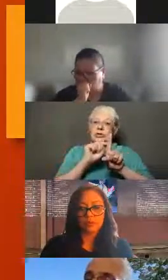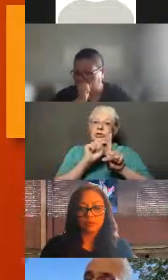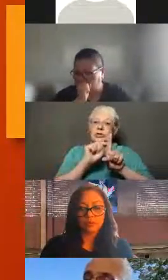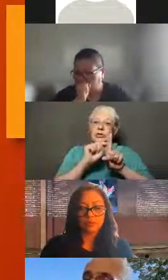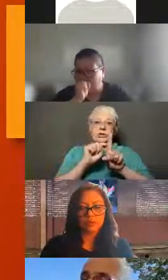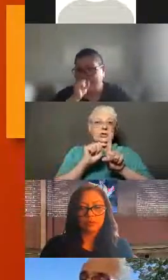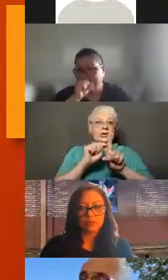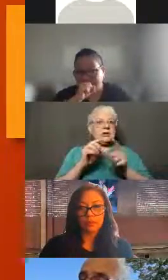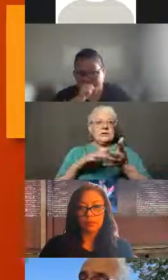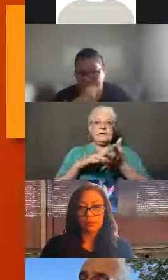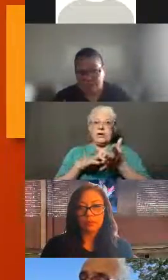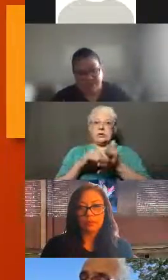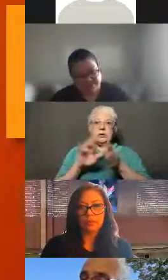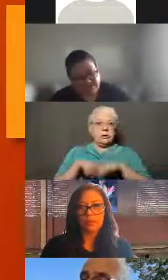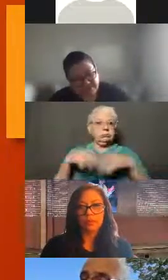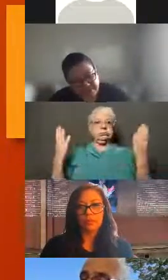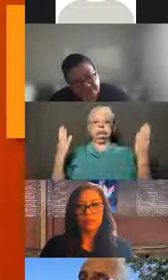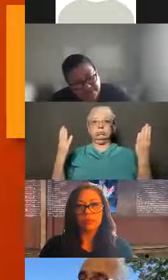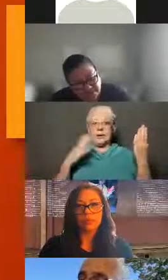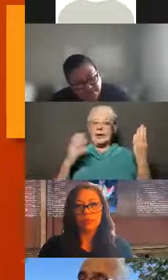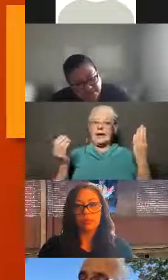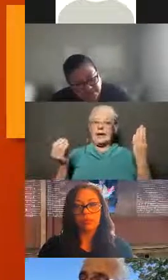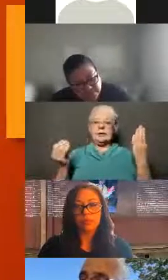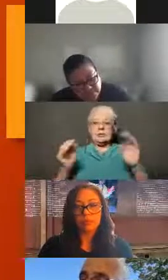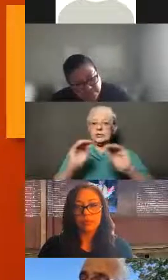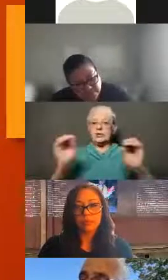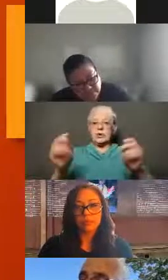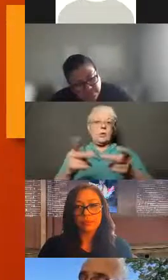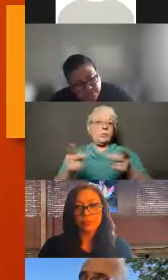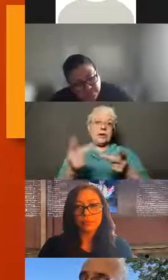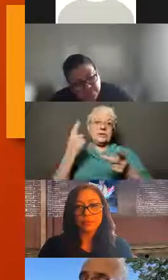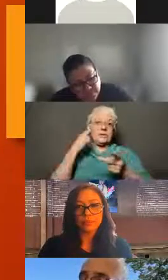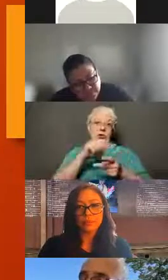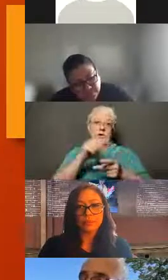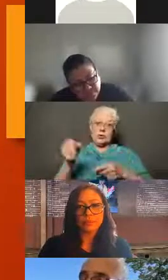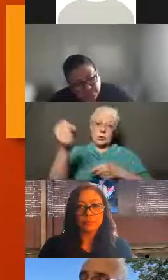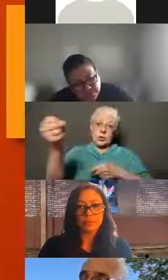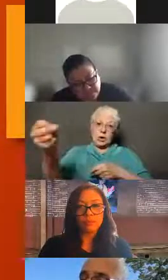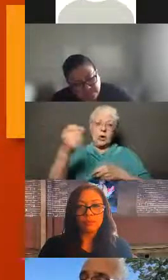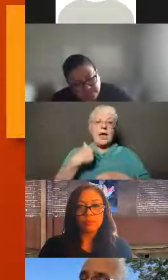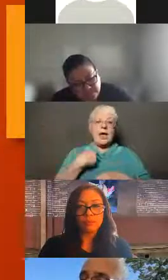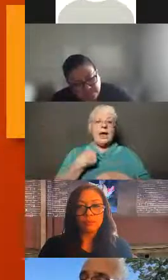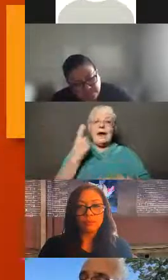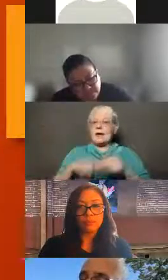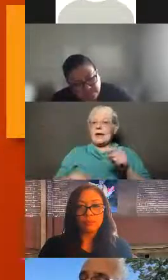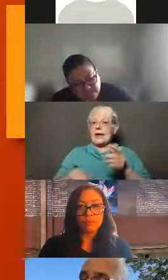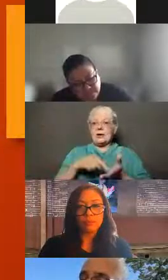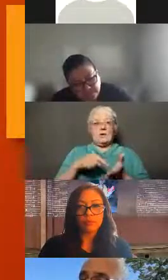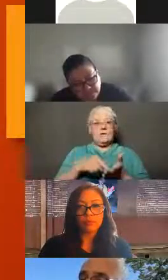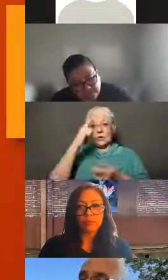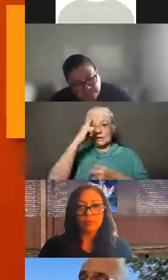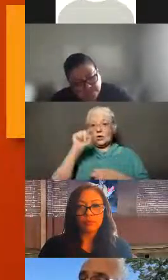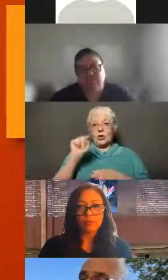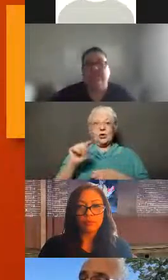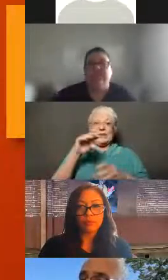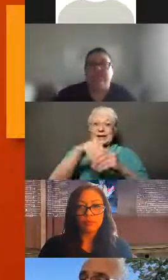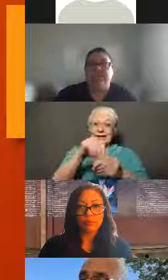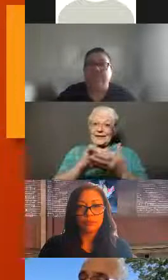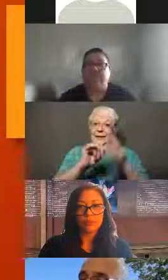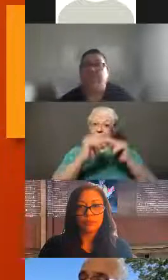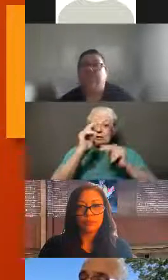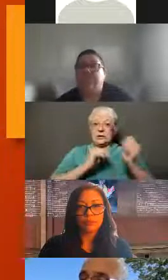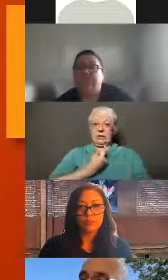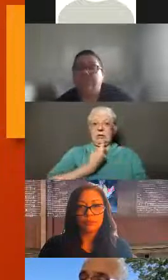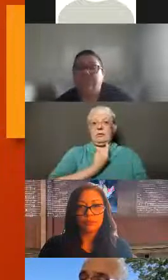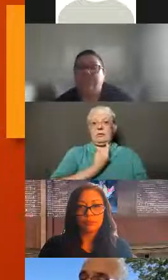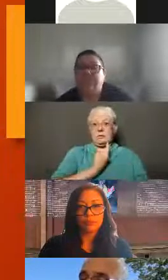And yeah, there's no place for her to go. And I cannot afford for her to be in that building by herself, but